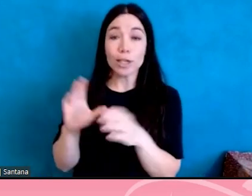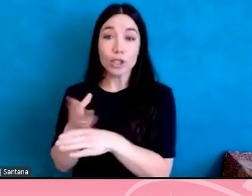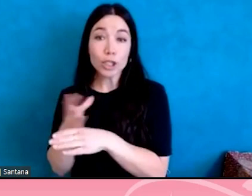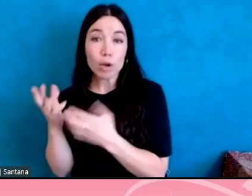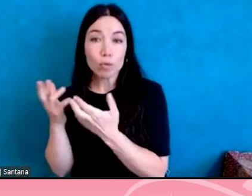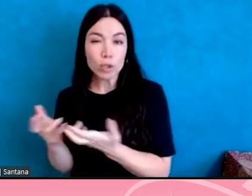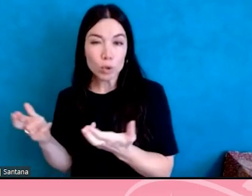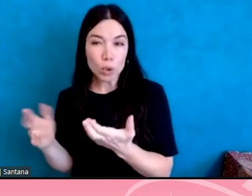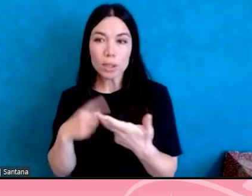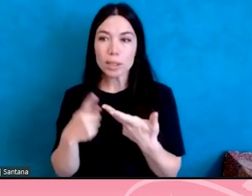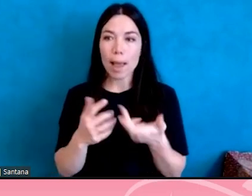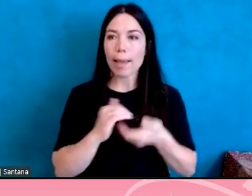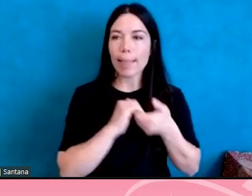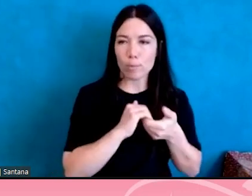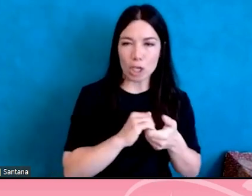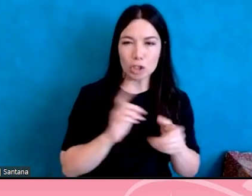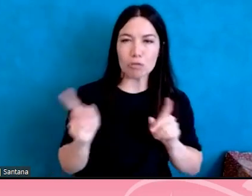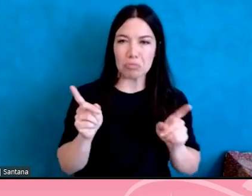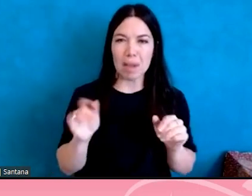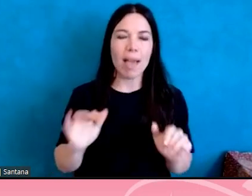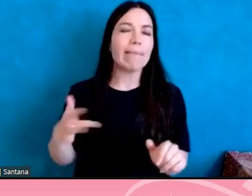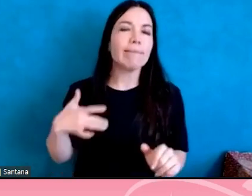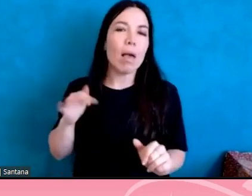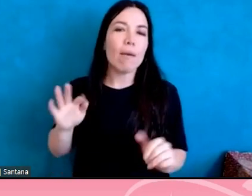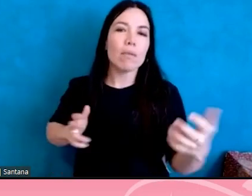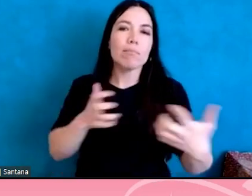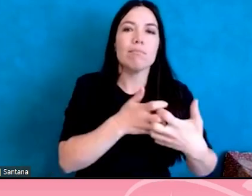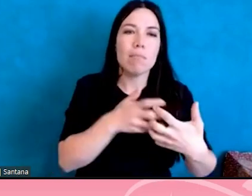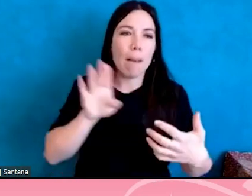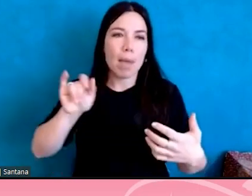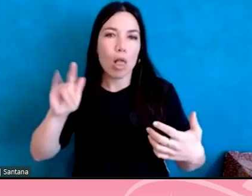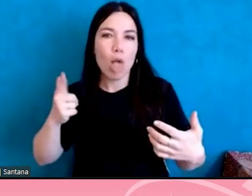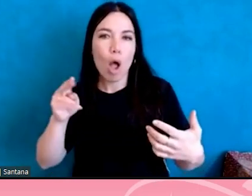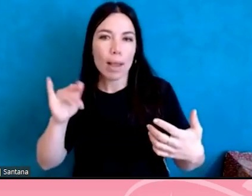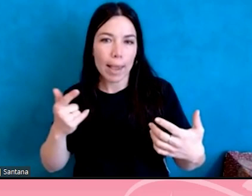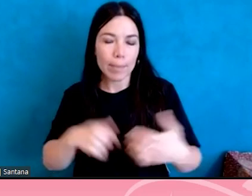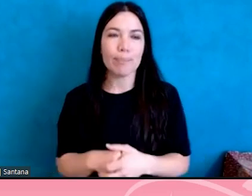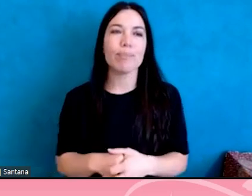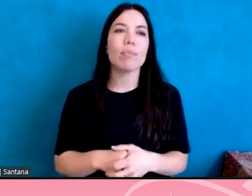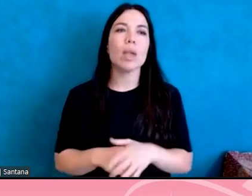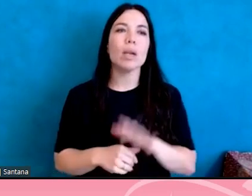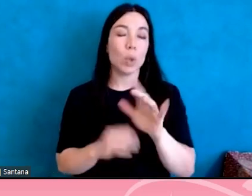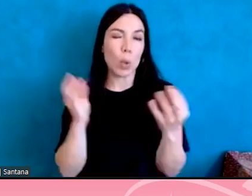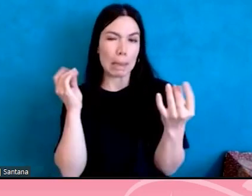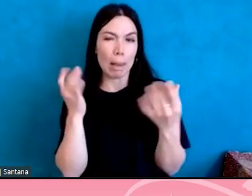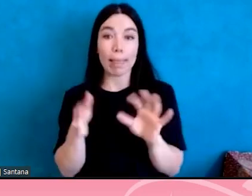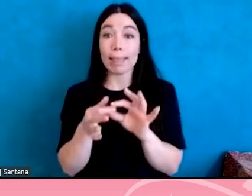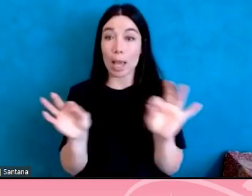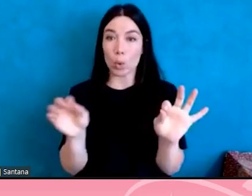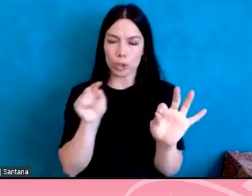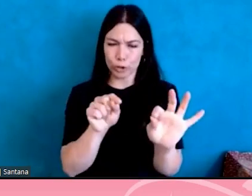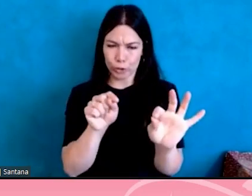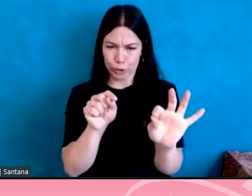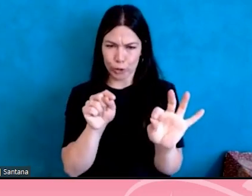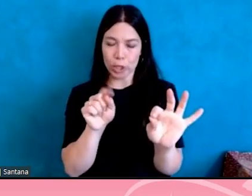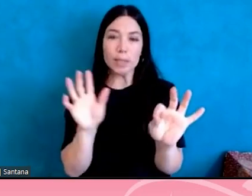collaboration, and the sense of belonging. And when we think about language and the ability to use language to communicate an idea,